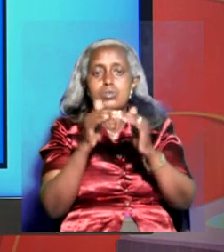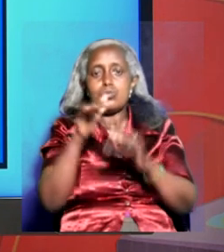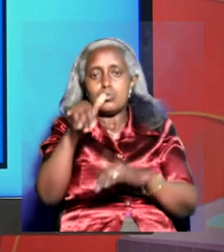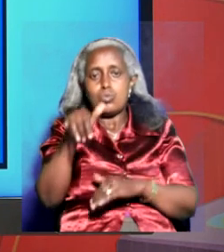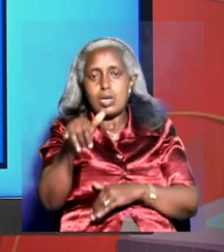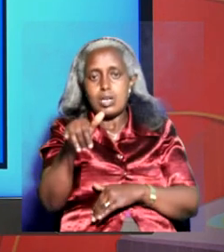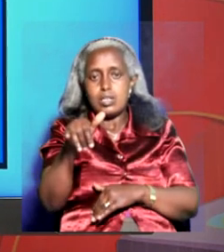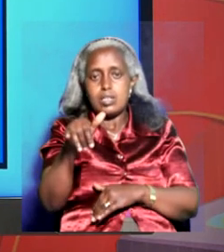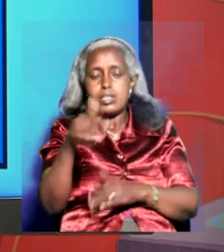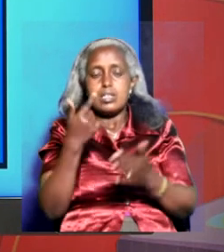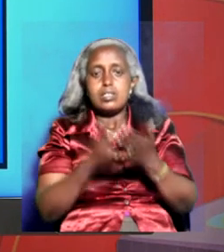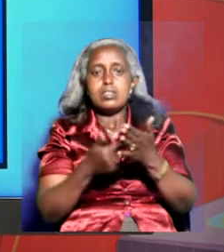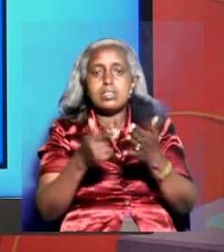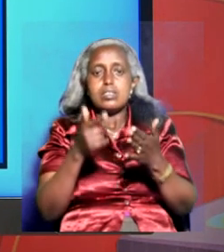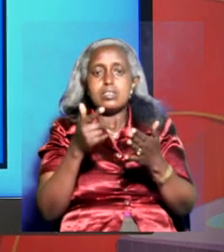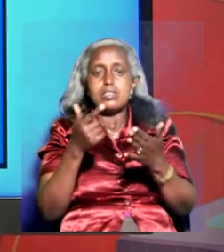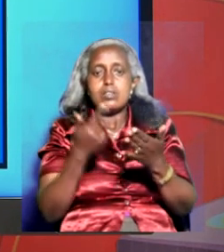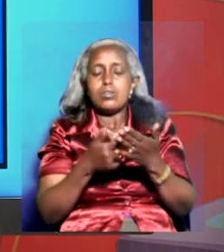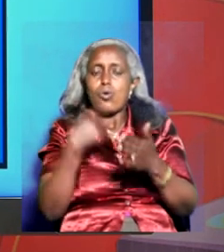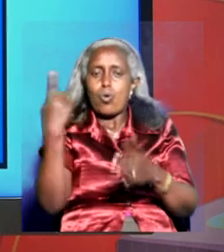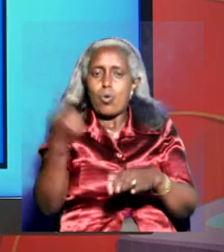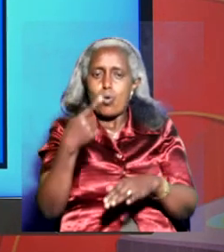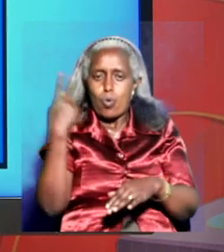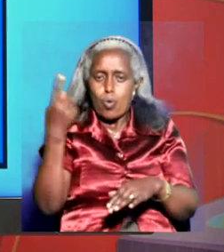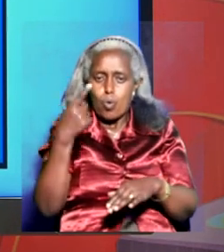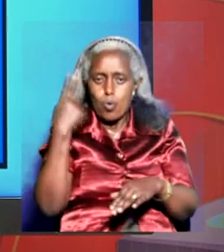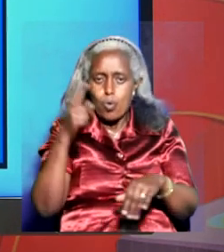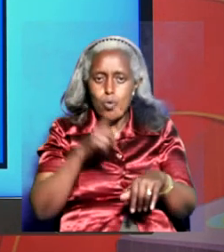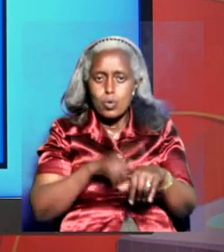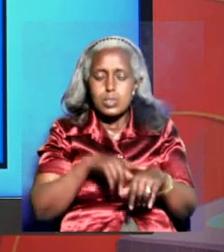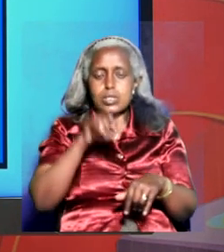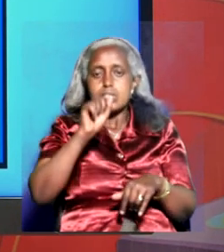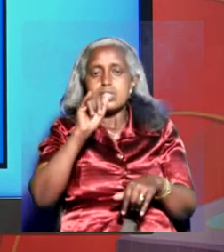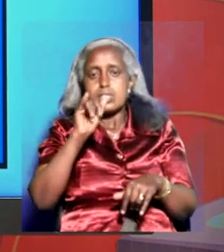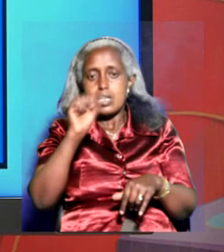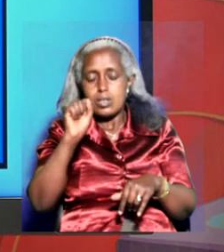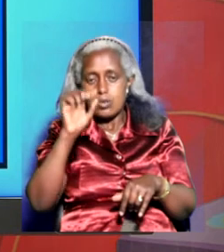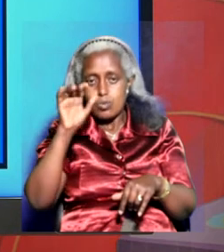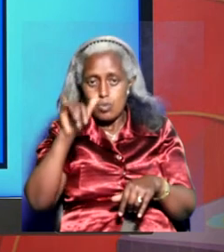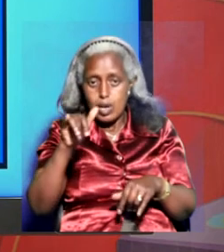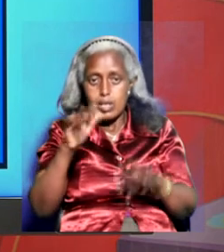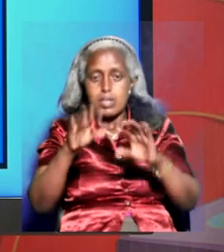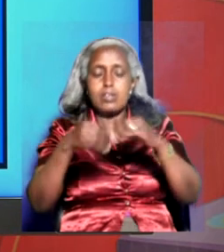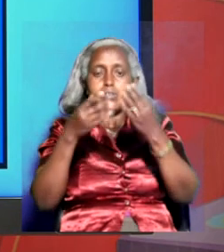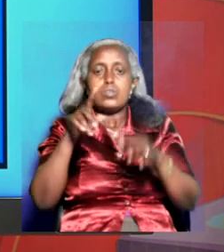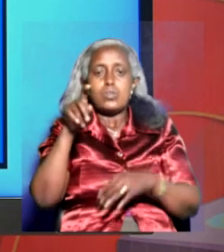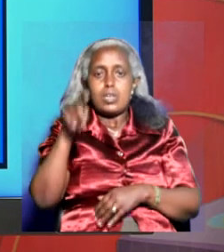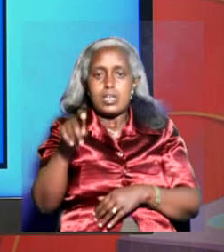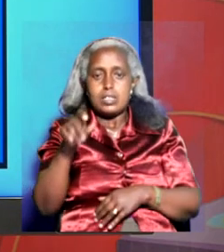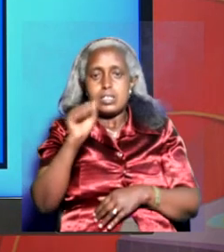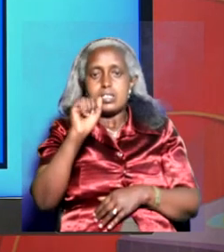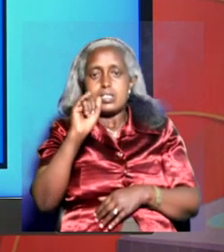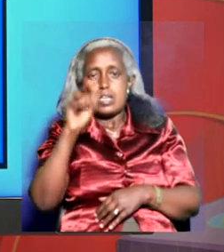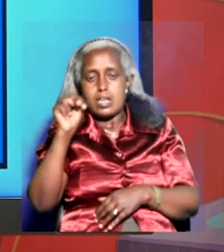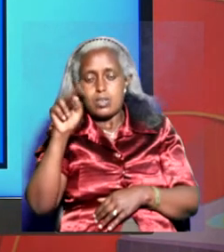y, this implies always sine y gives you x, sine y